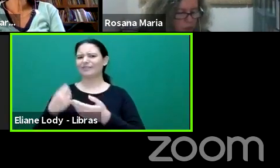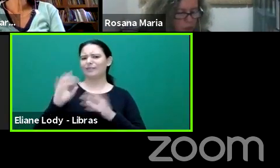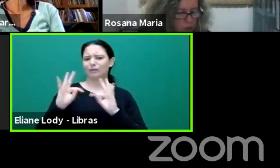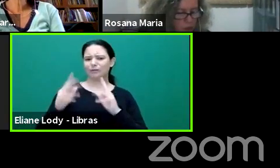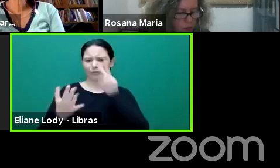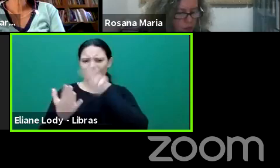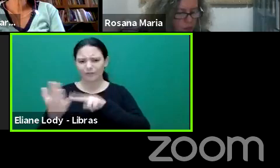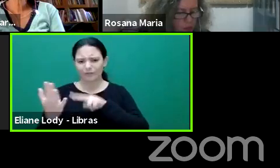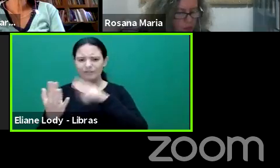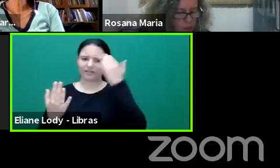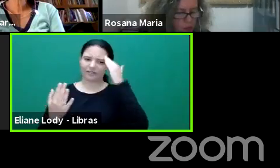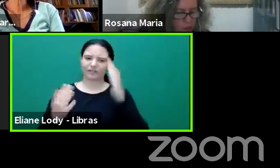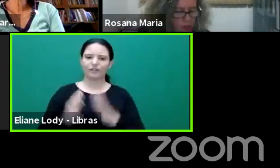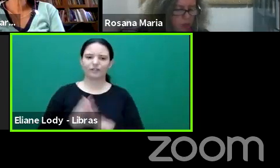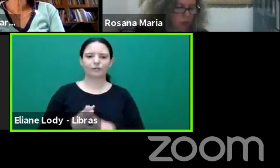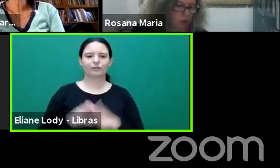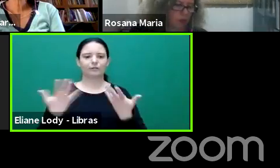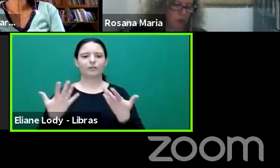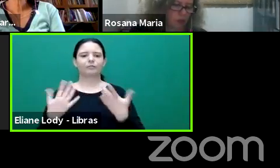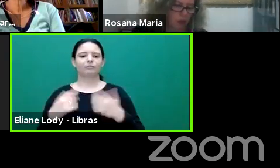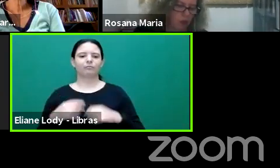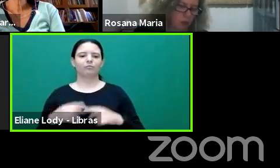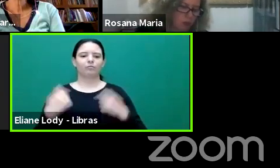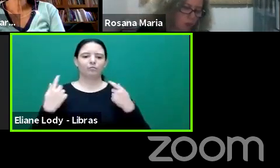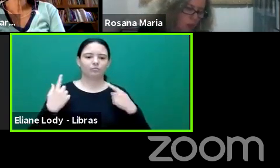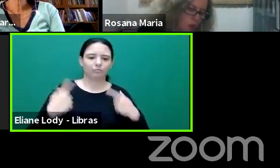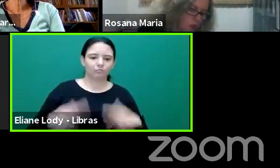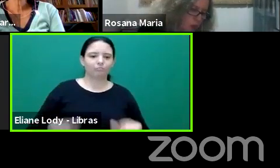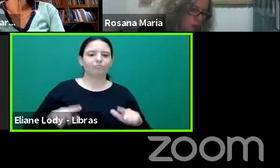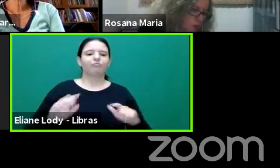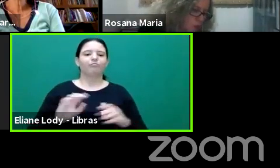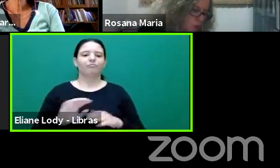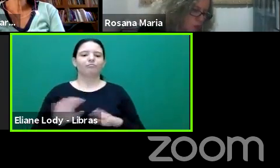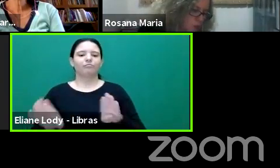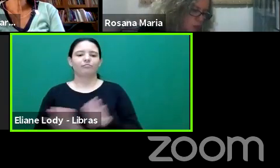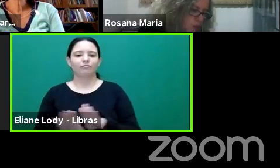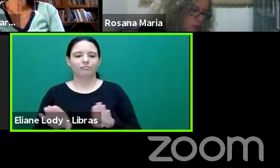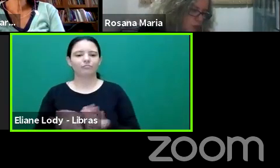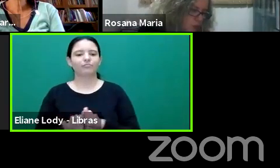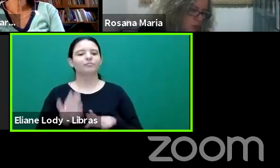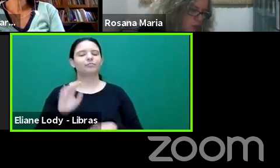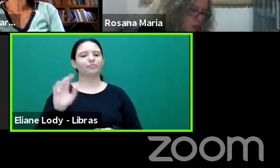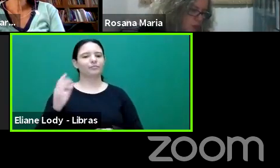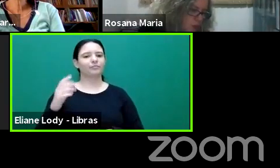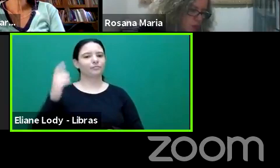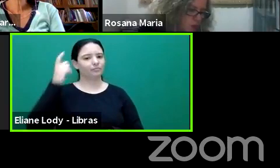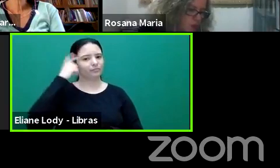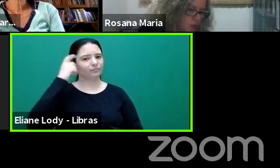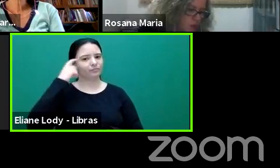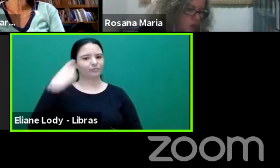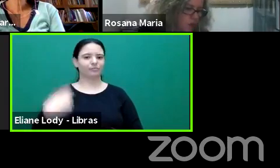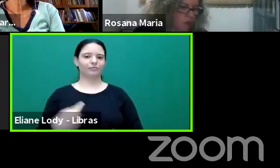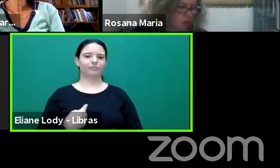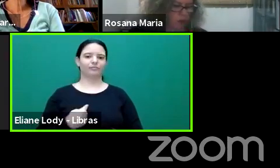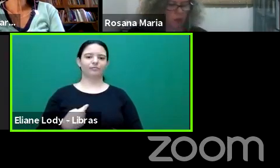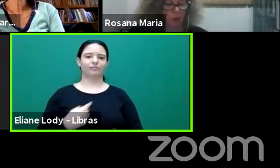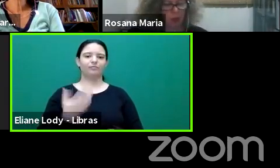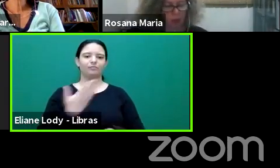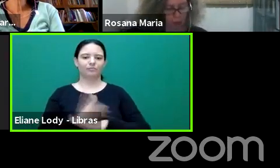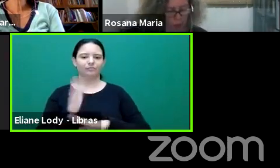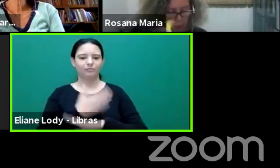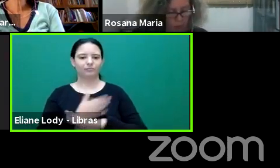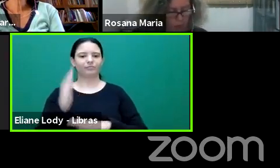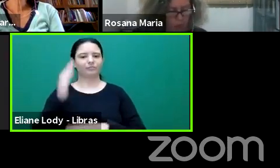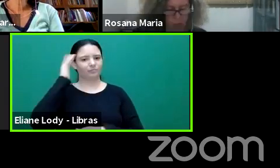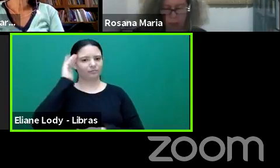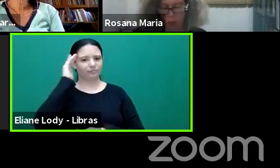terms of changing the perspective of how I was trained to see language and interaction. So yesterday when